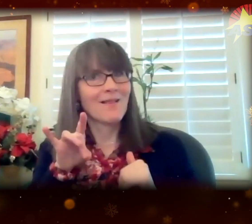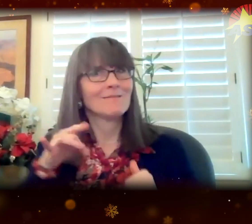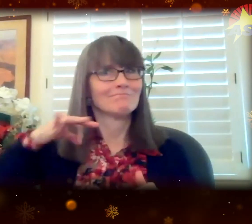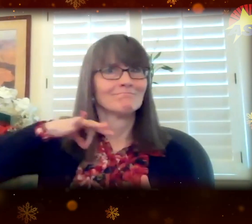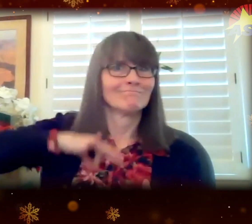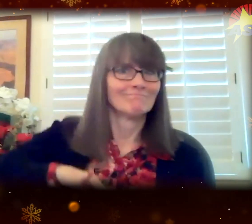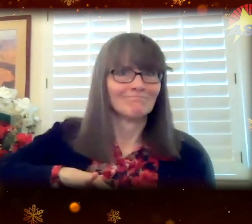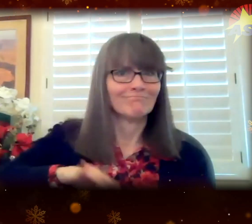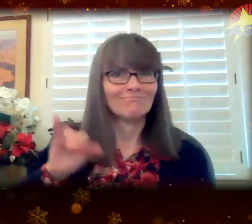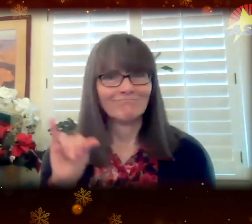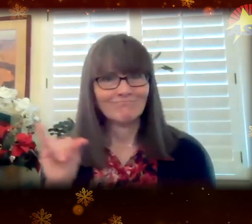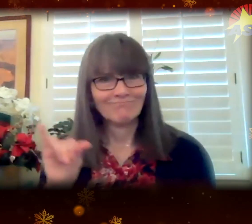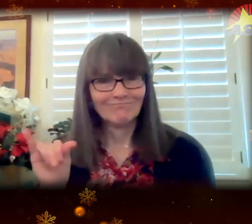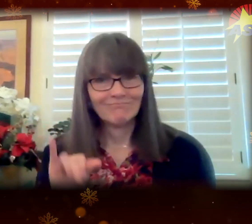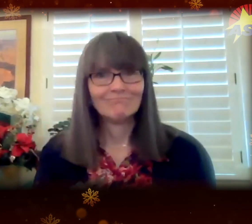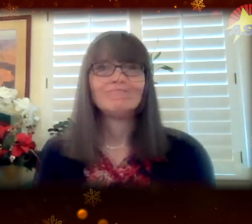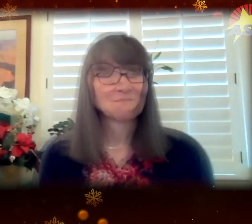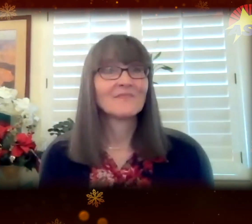meaningful.